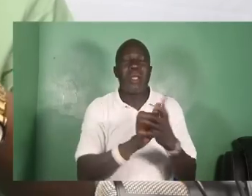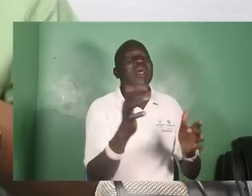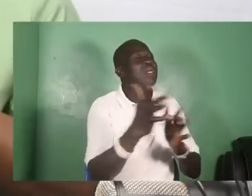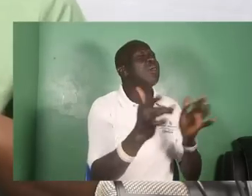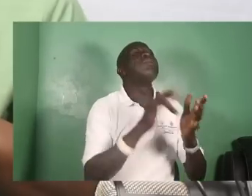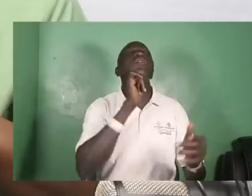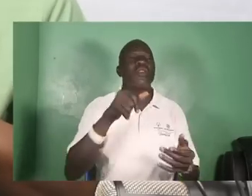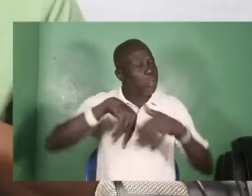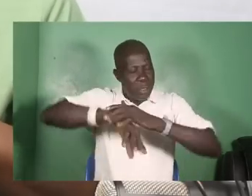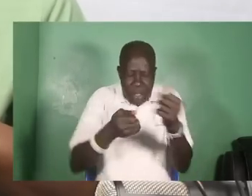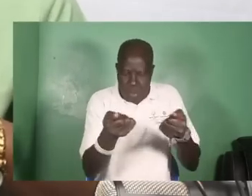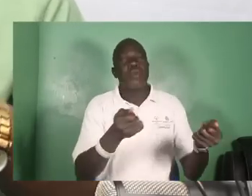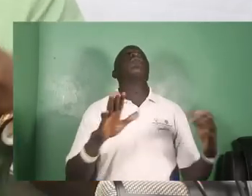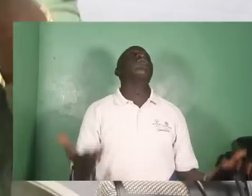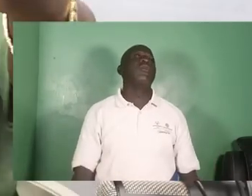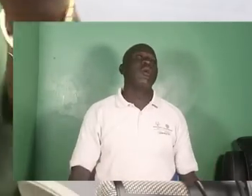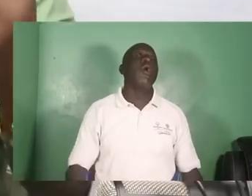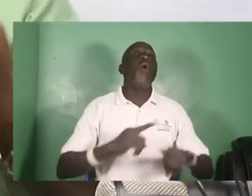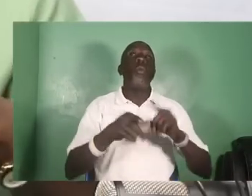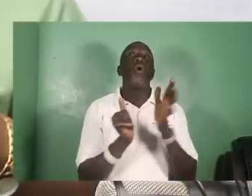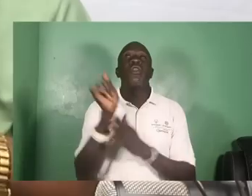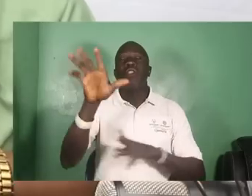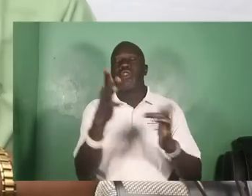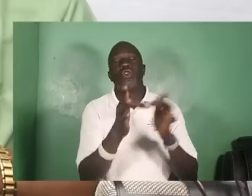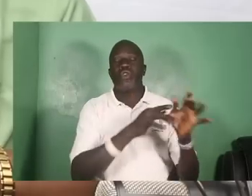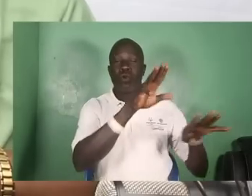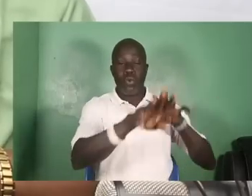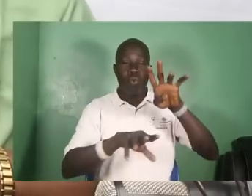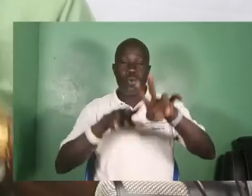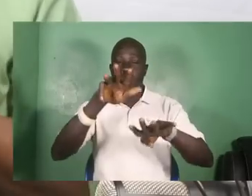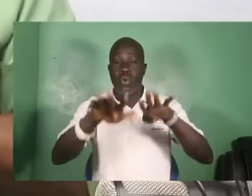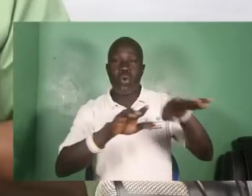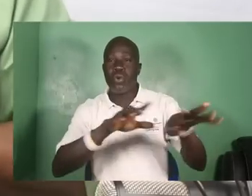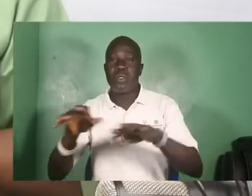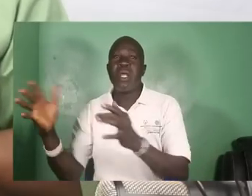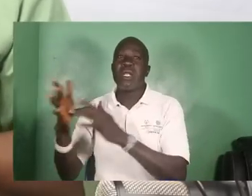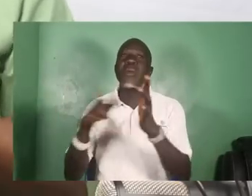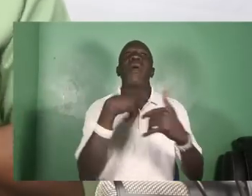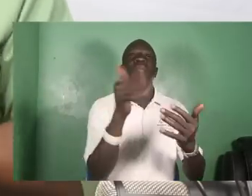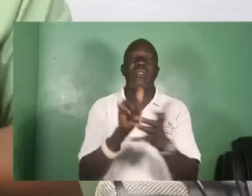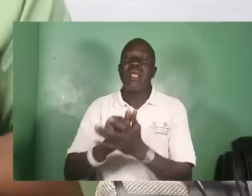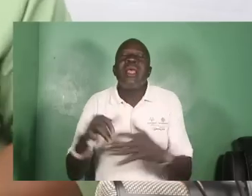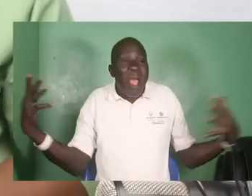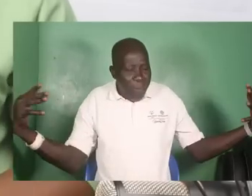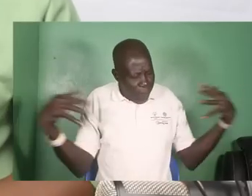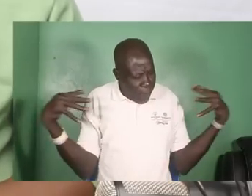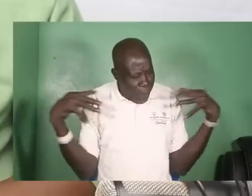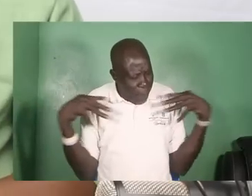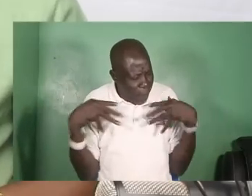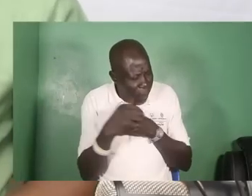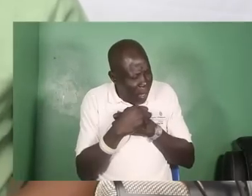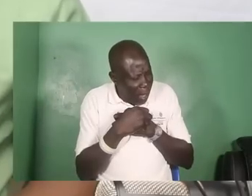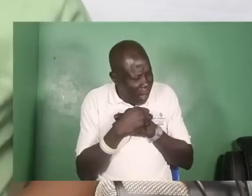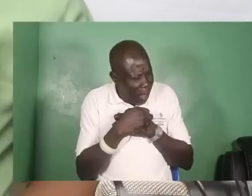Jésù sínú ọkọ̀. This one I was talking about, Jesus was not there. Àmọ́ Jésù rìn lórí omi. But Jesus walk on the sea. Bíbẹ́ ni pé. The Bible says. Ẹ̀rú bá àwọn ọmọ ẹ̀. They were